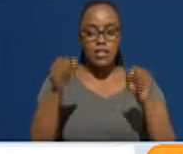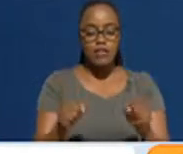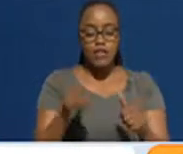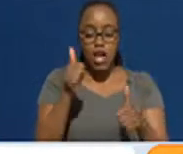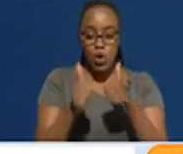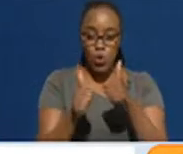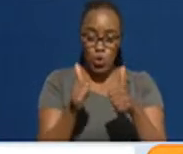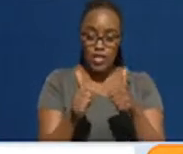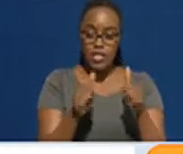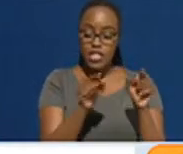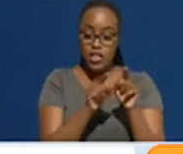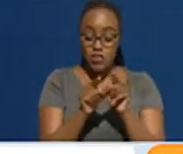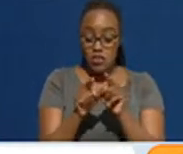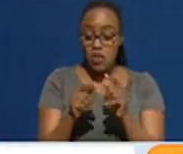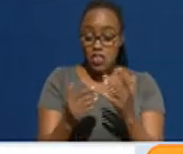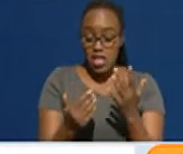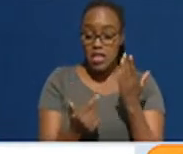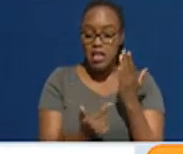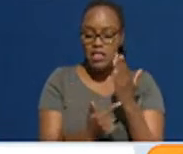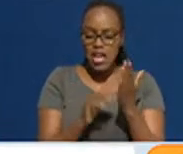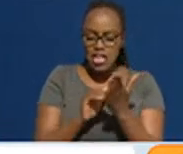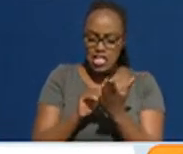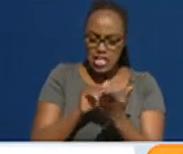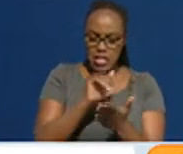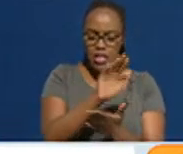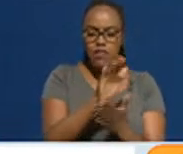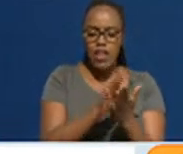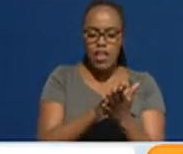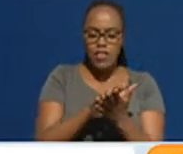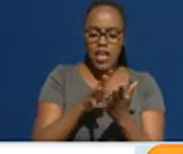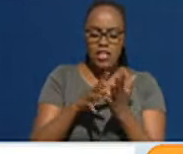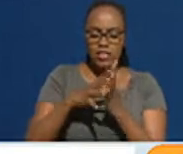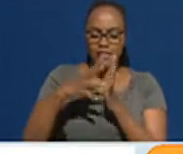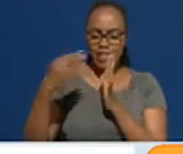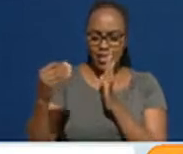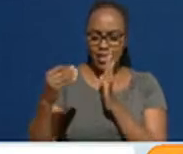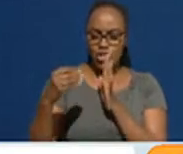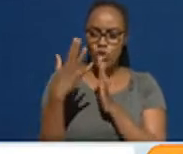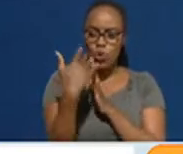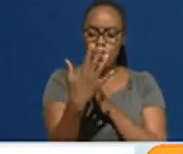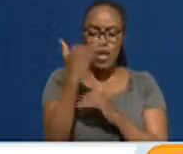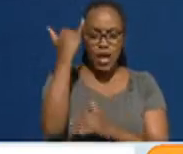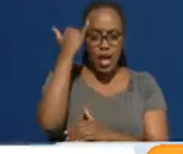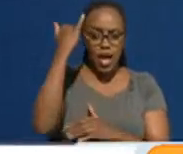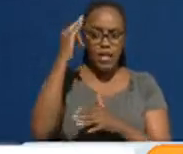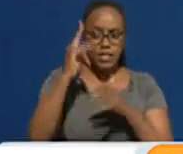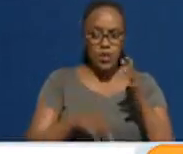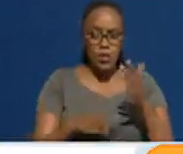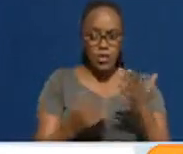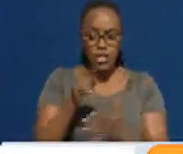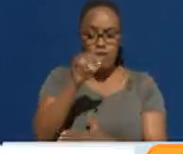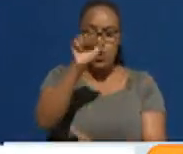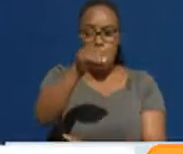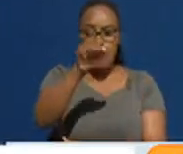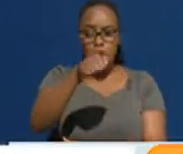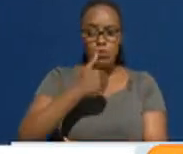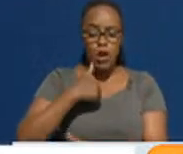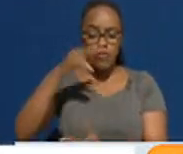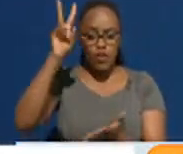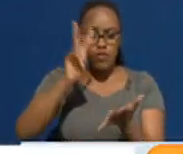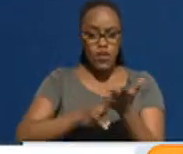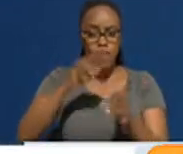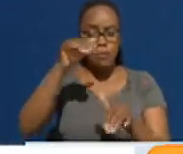which and the electronic transmission and the scanning of documents. The idea was that you would have